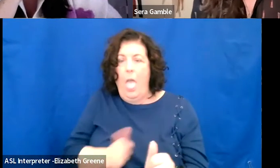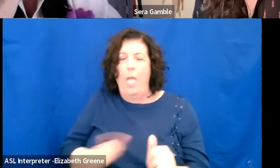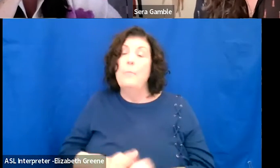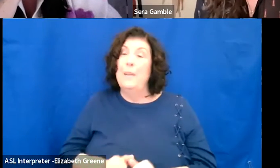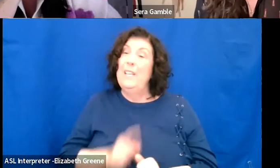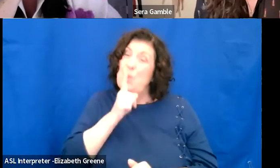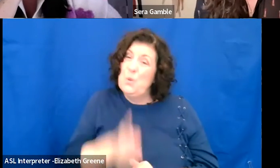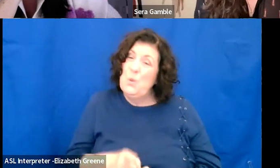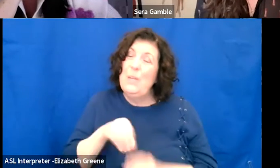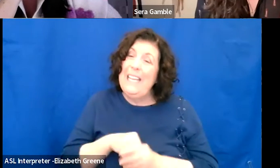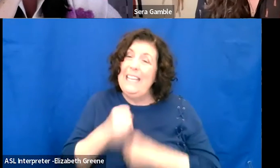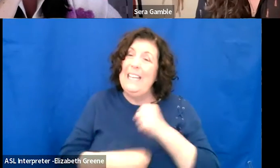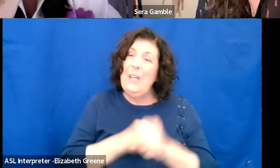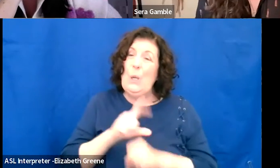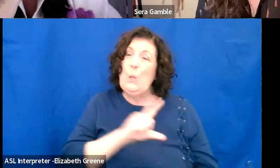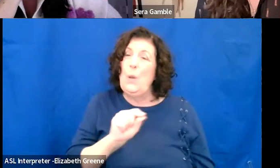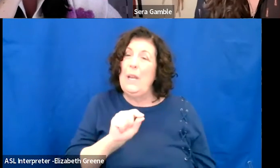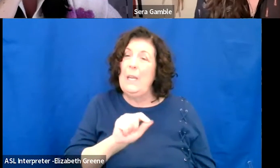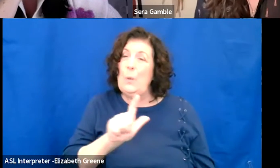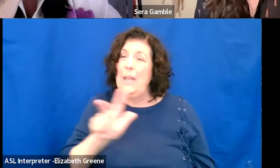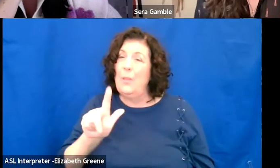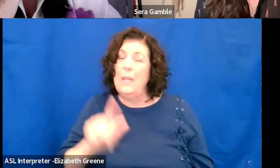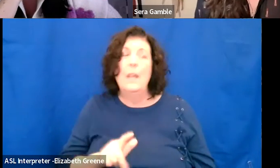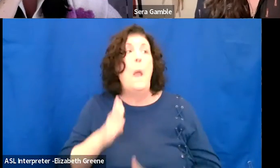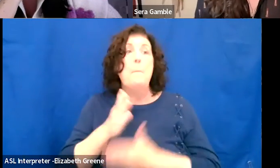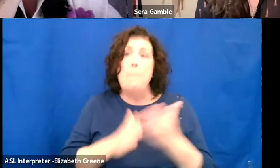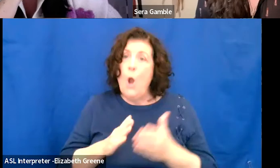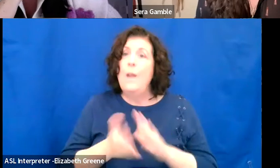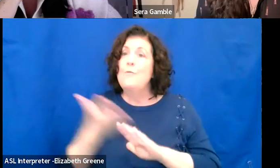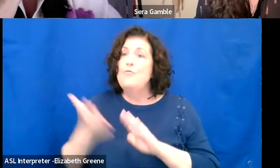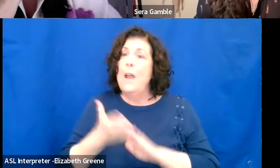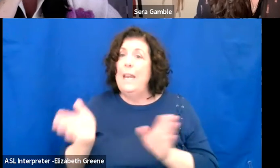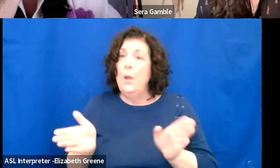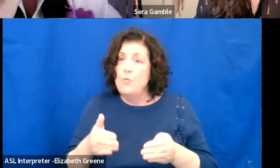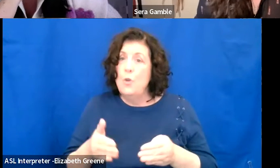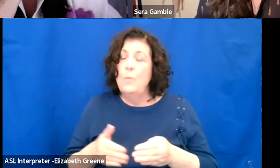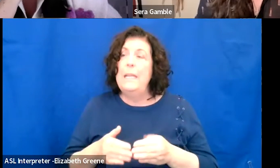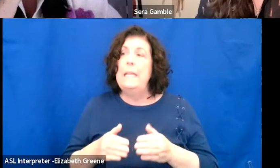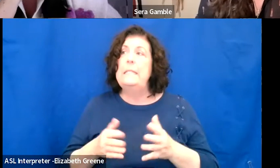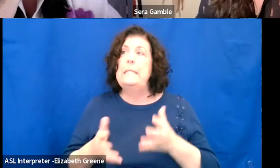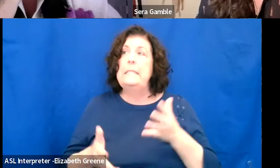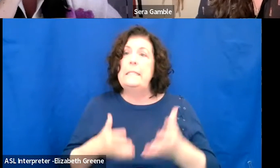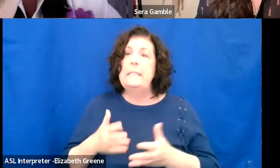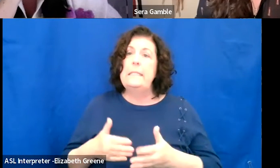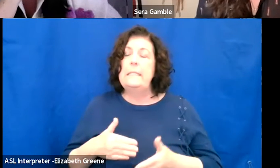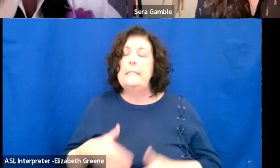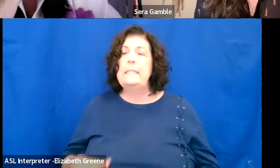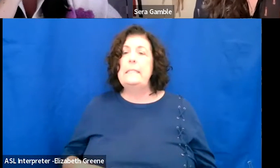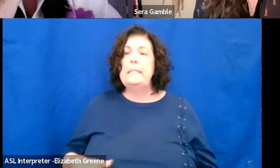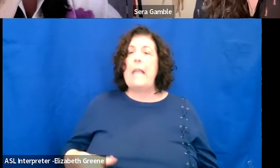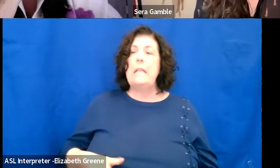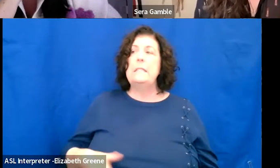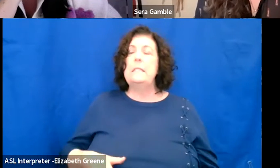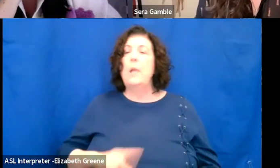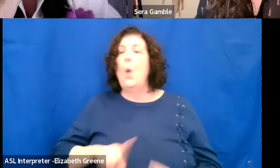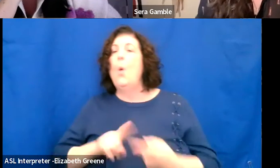Part of running a room is having a sense of when people's kind of instinctual issues are about the story and character